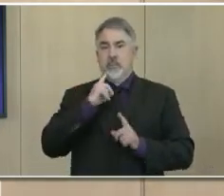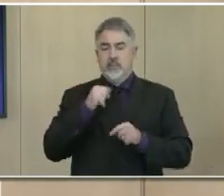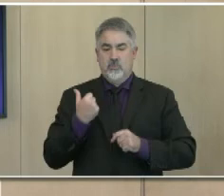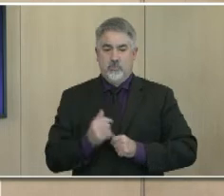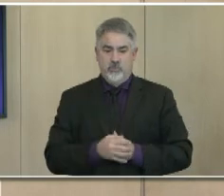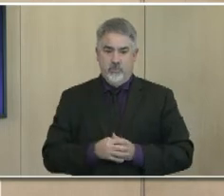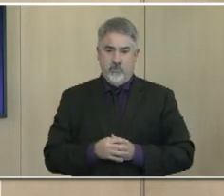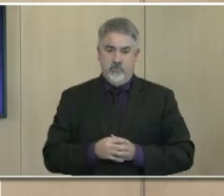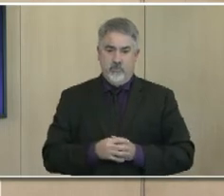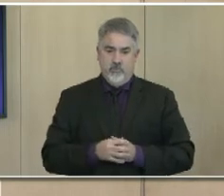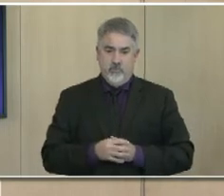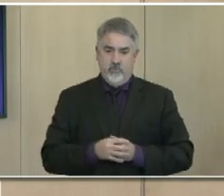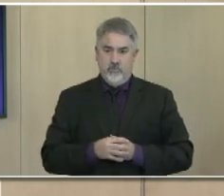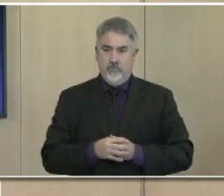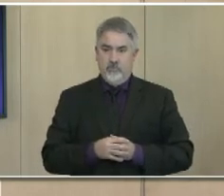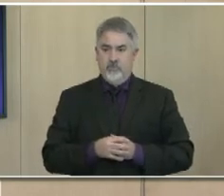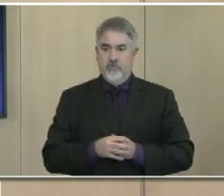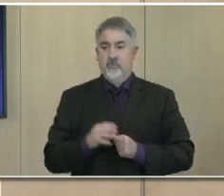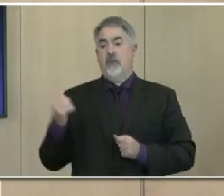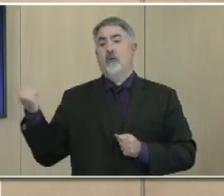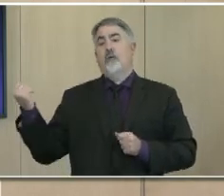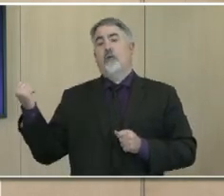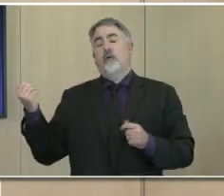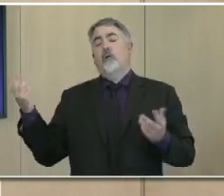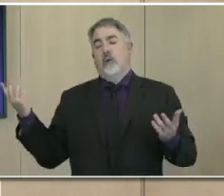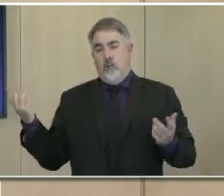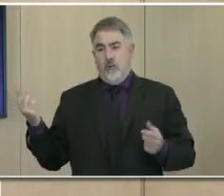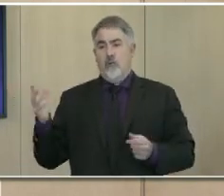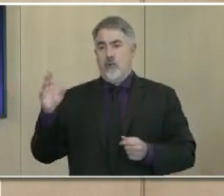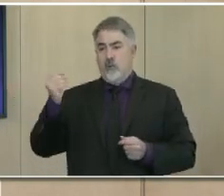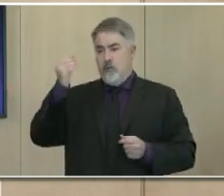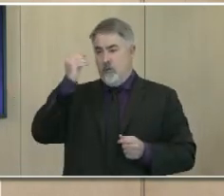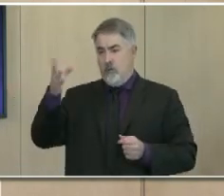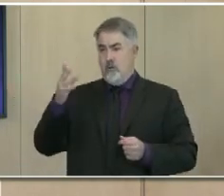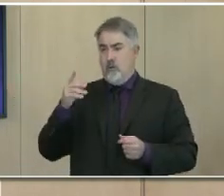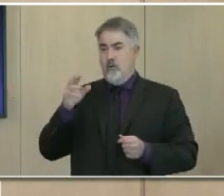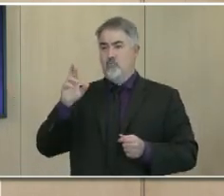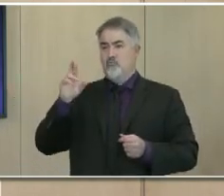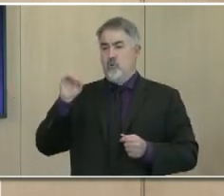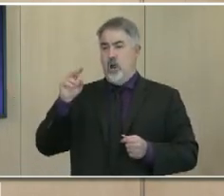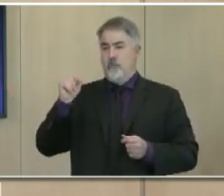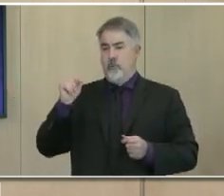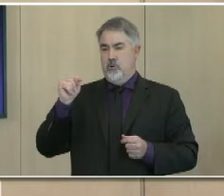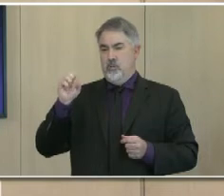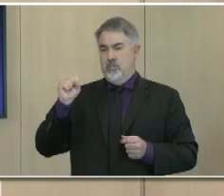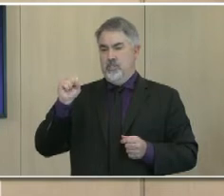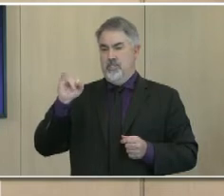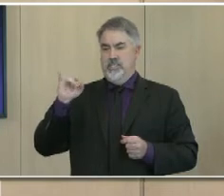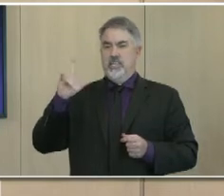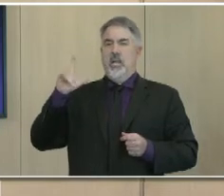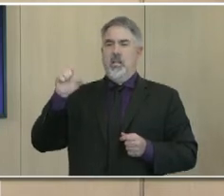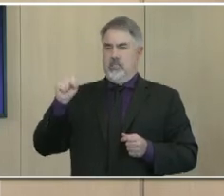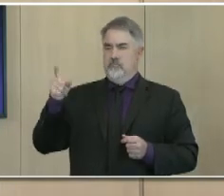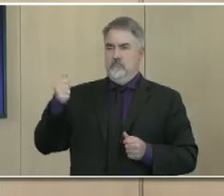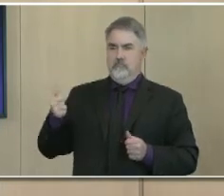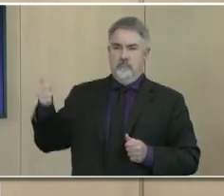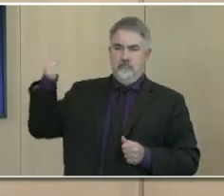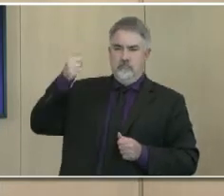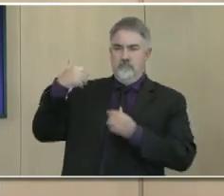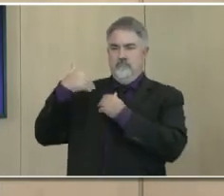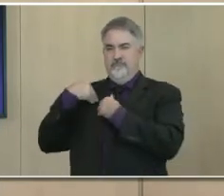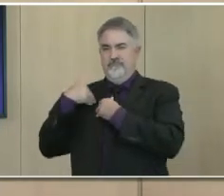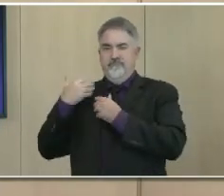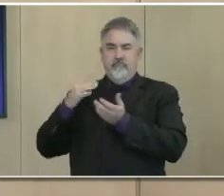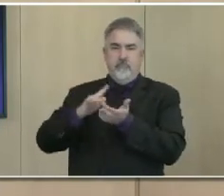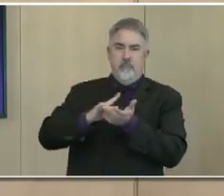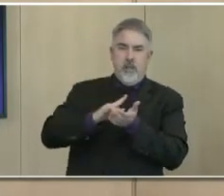Well, I will start out, and then I'll ask Robert Seals to come up. Each hospital has a plan of how